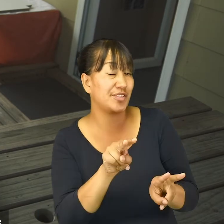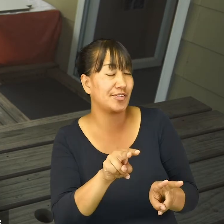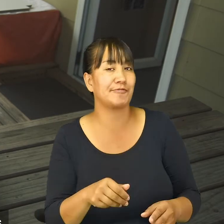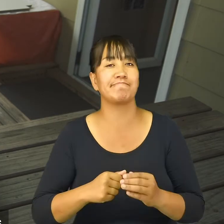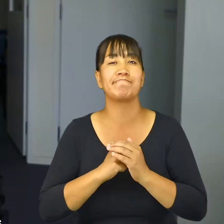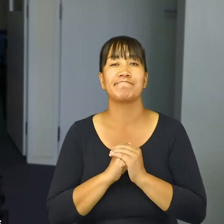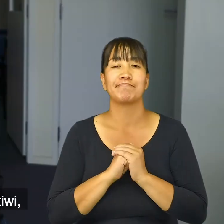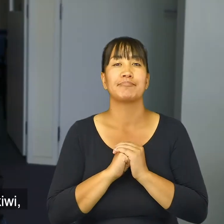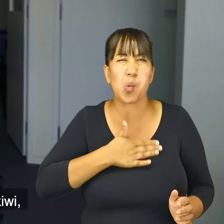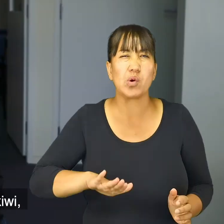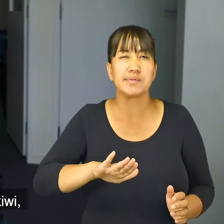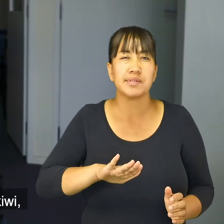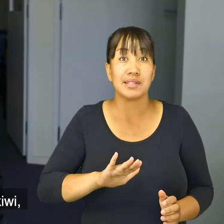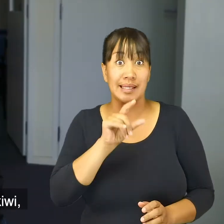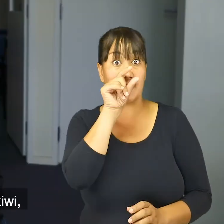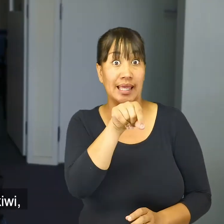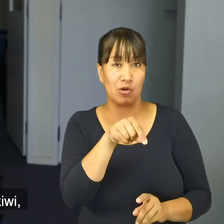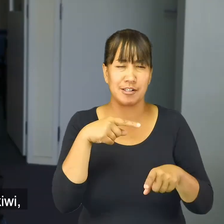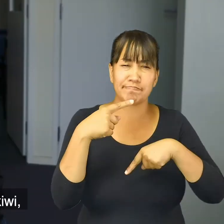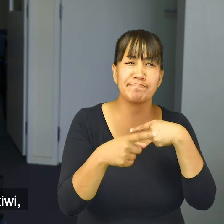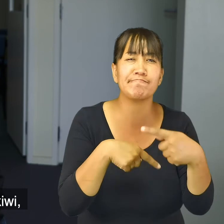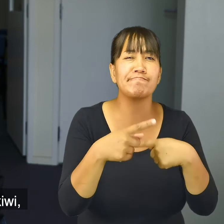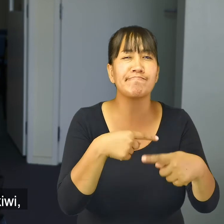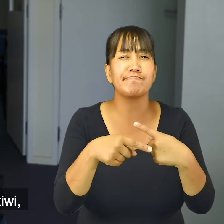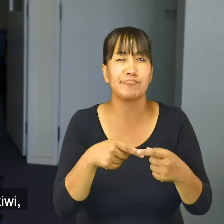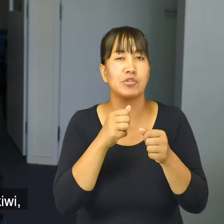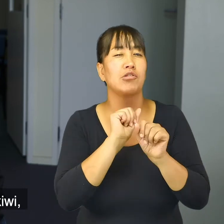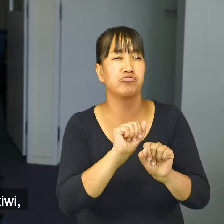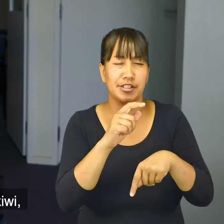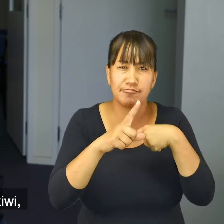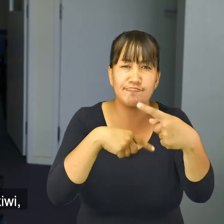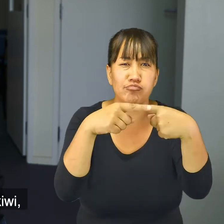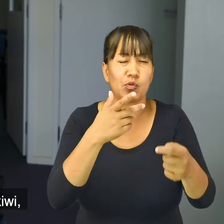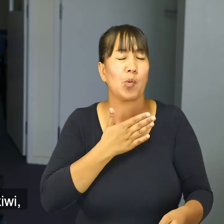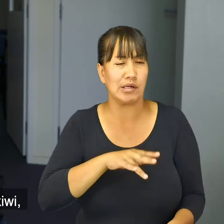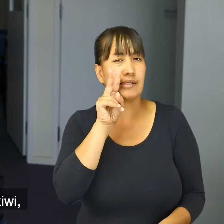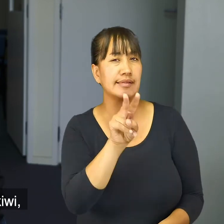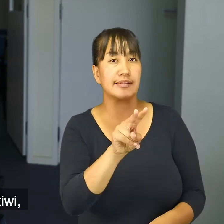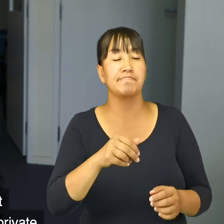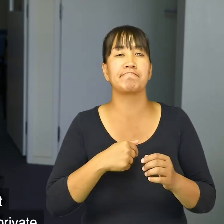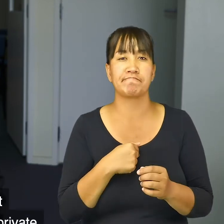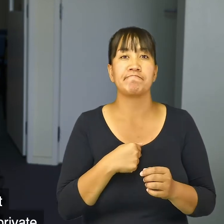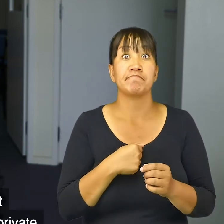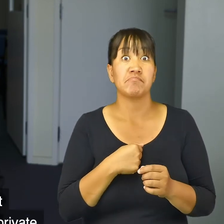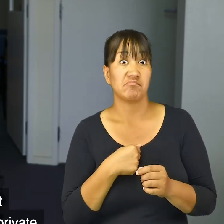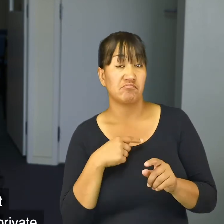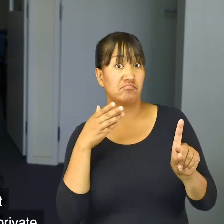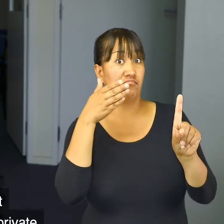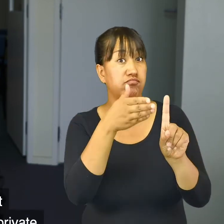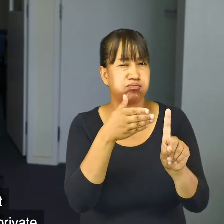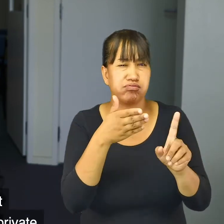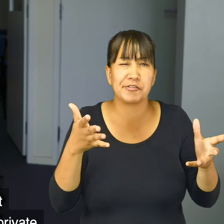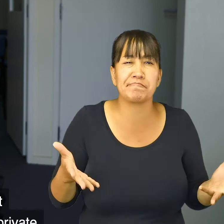Really is. I want to see a sustainable kiwi. I want to see it protected. I think if I had